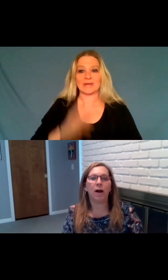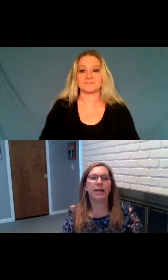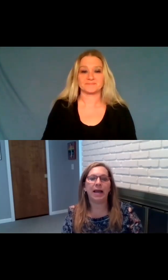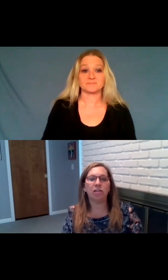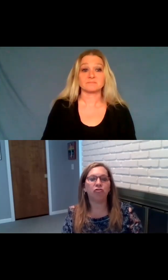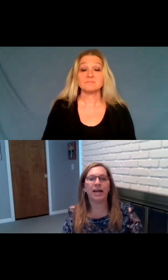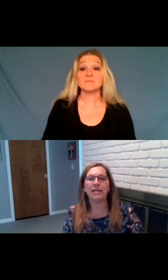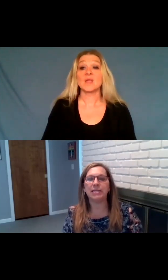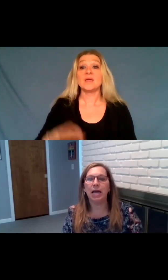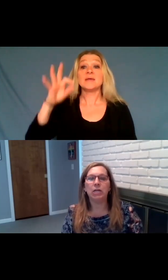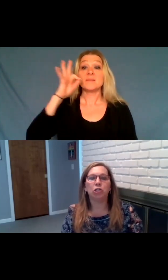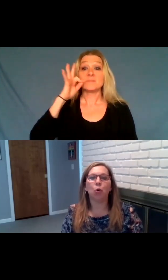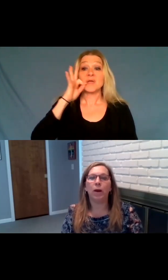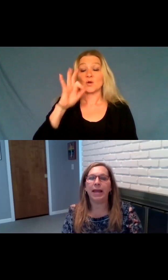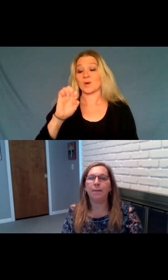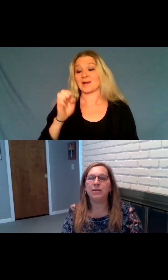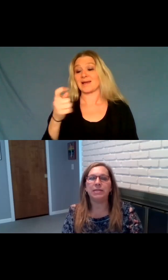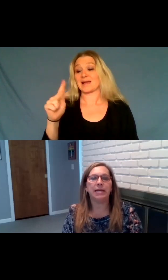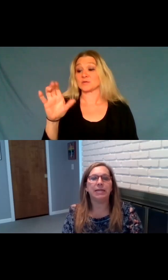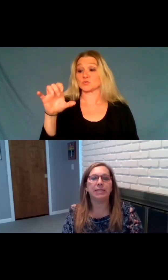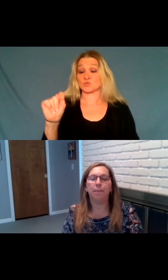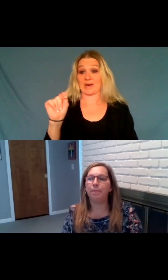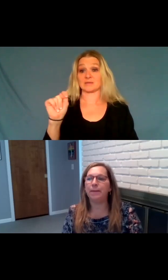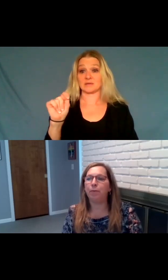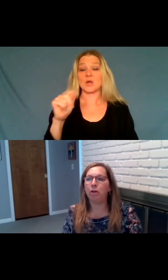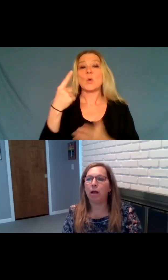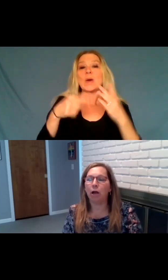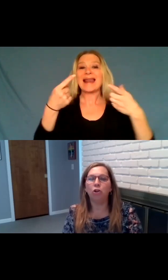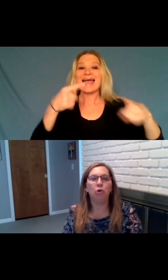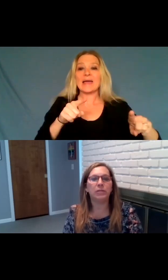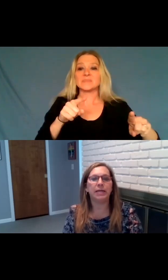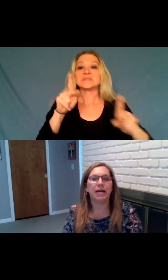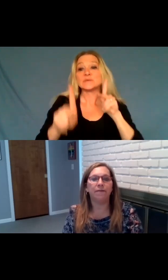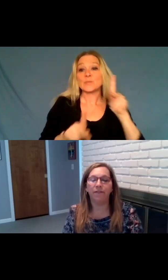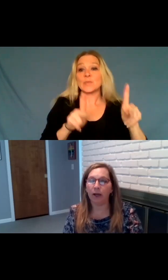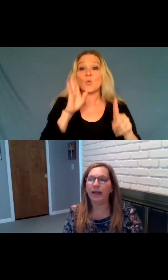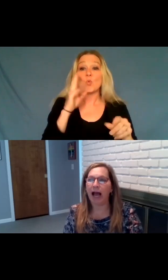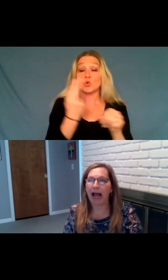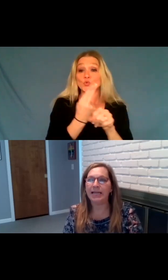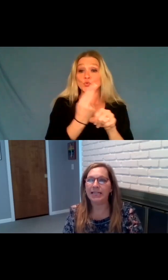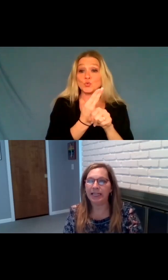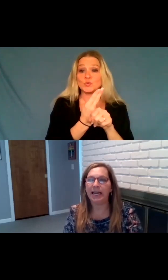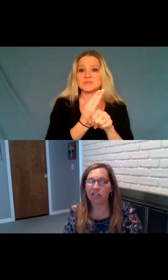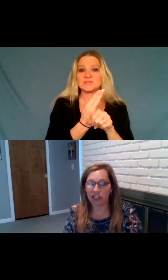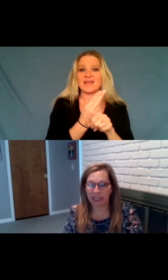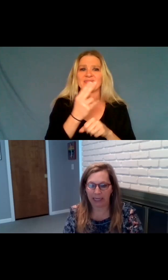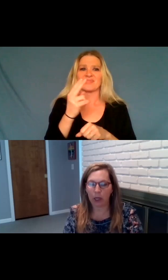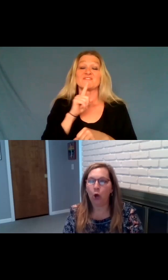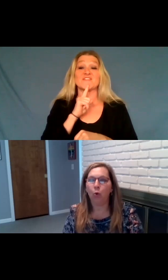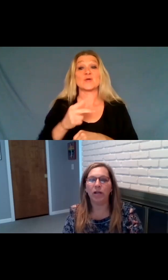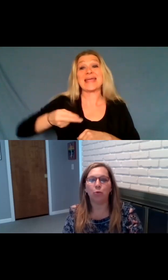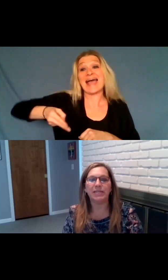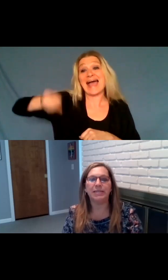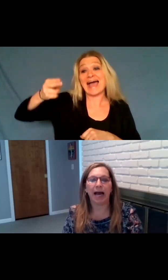So marijuana extracts. So what happens is people are using the very high